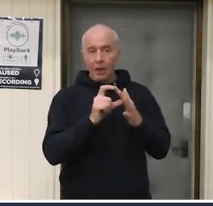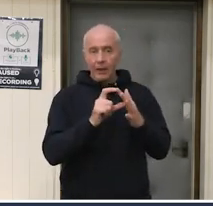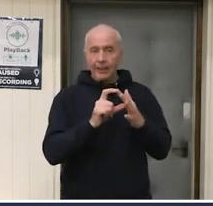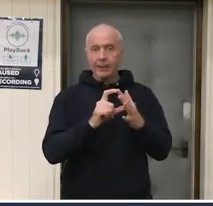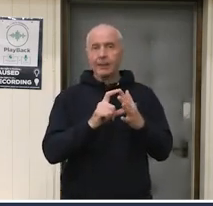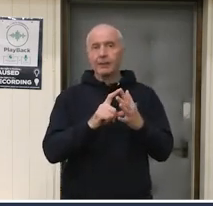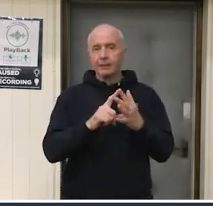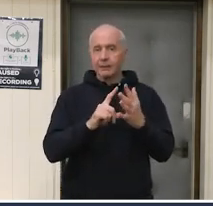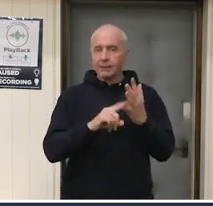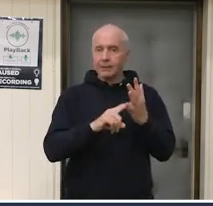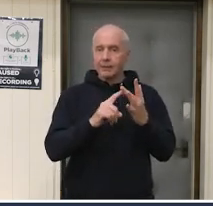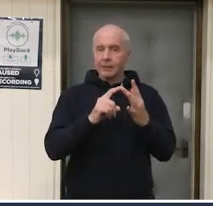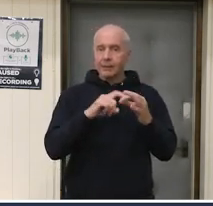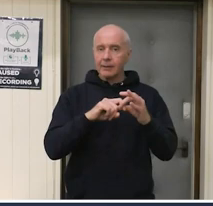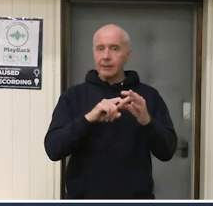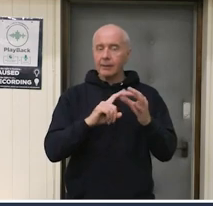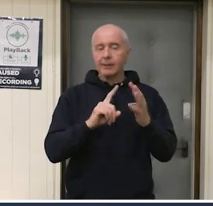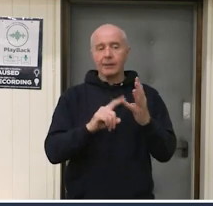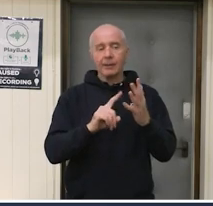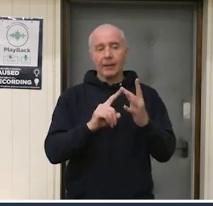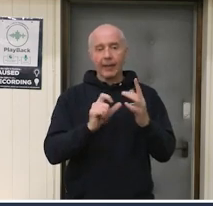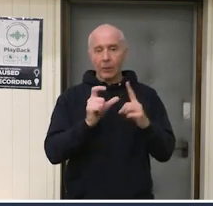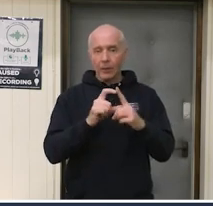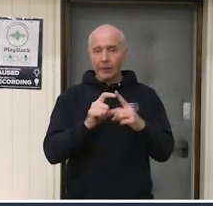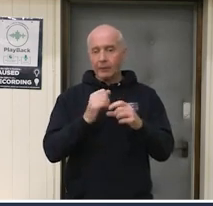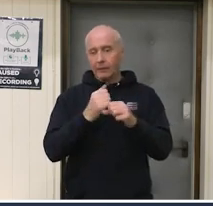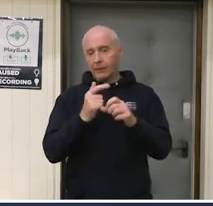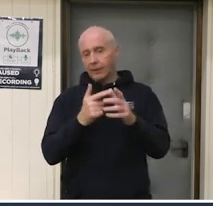our personal universe is made up of.